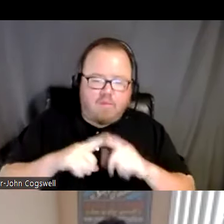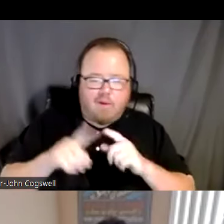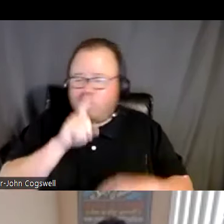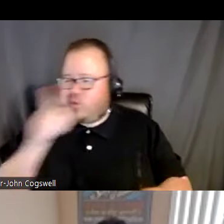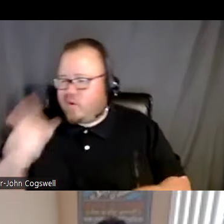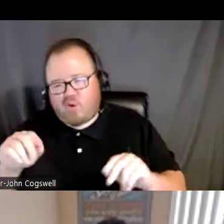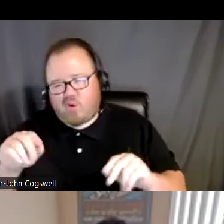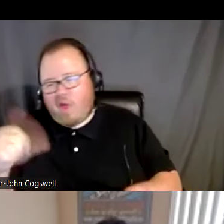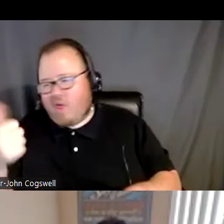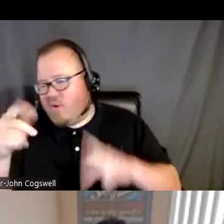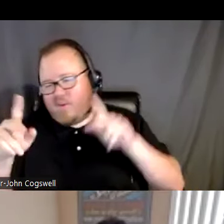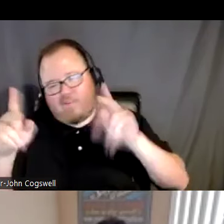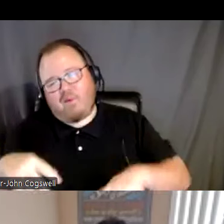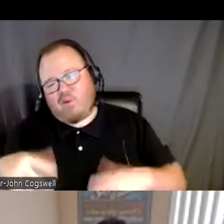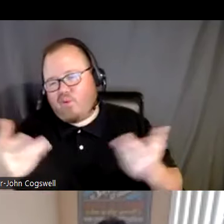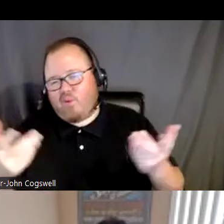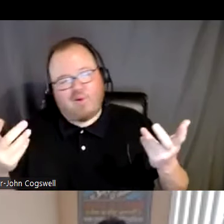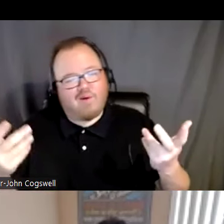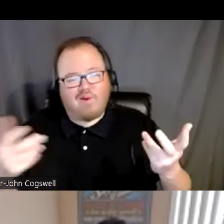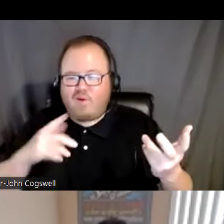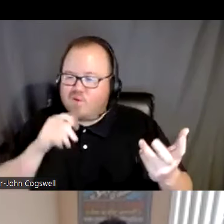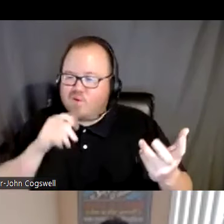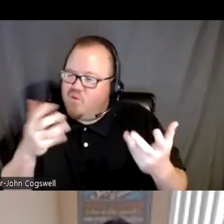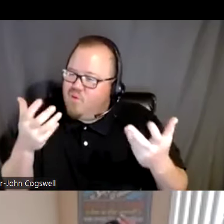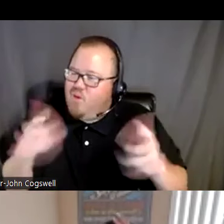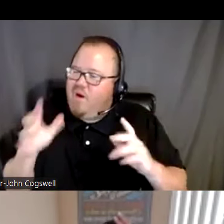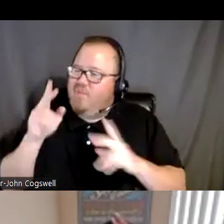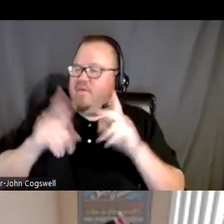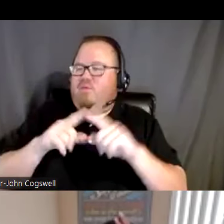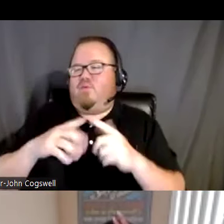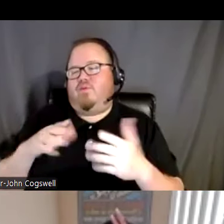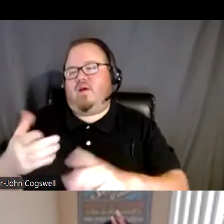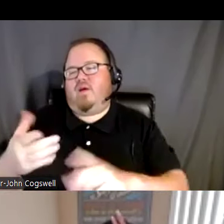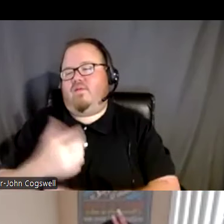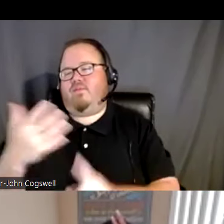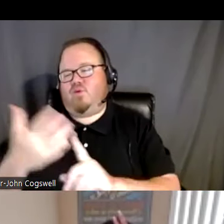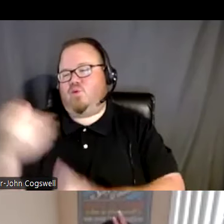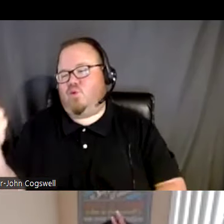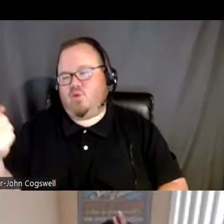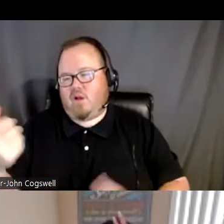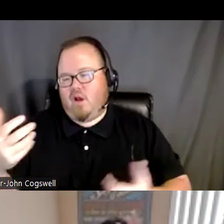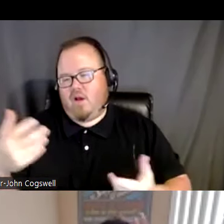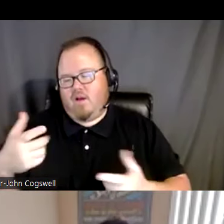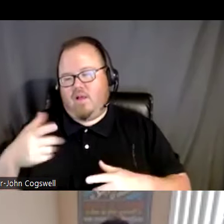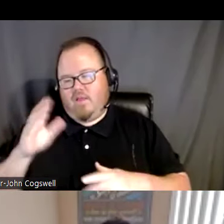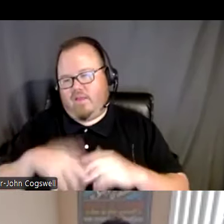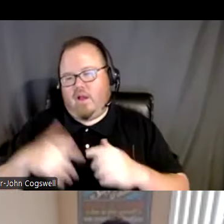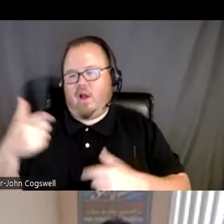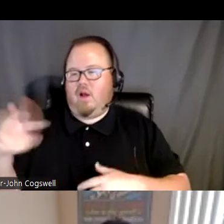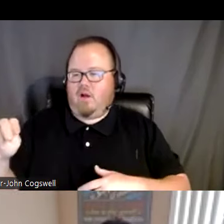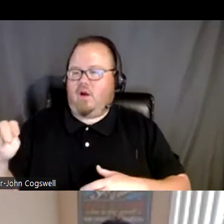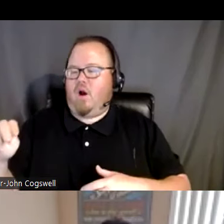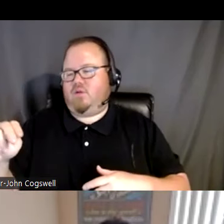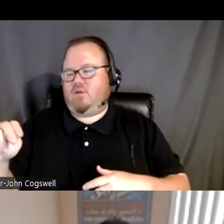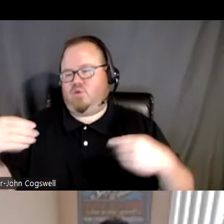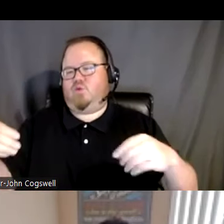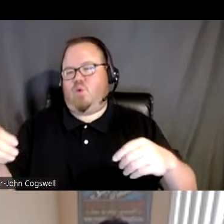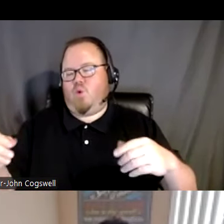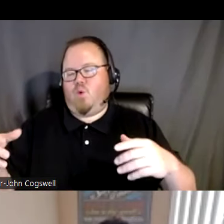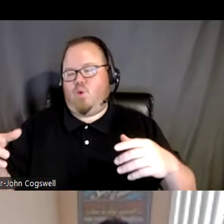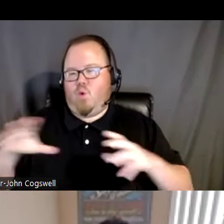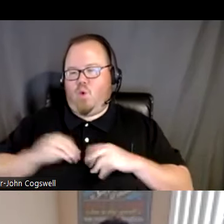no other person who doesn't want people to die by suicide by a firearm as much as a gun shop owner.